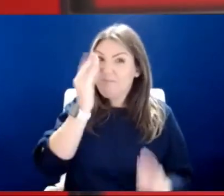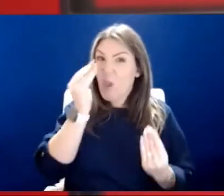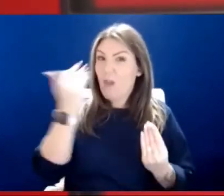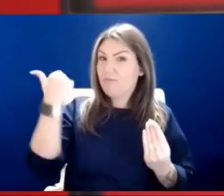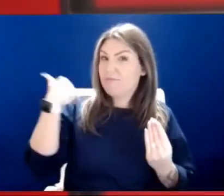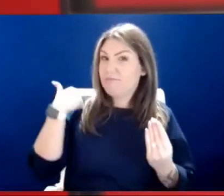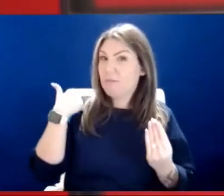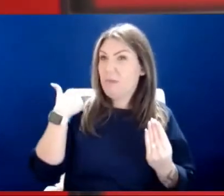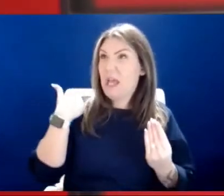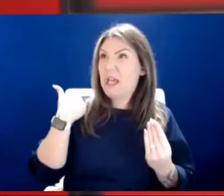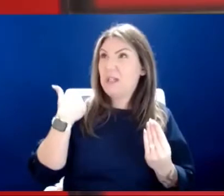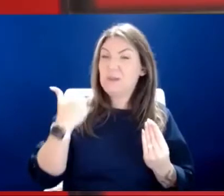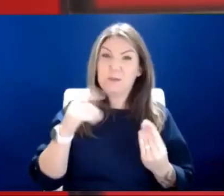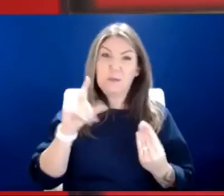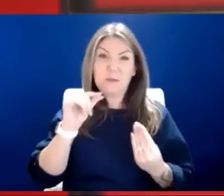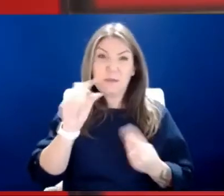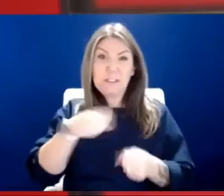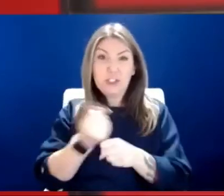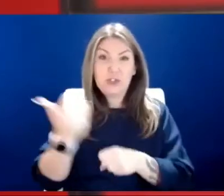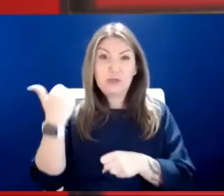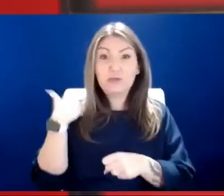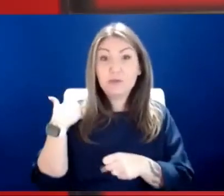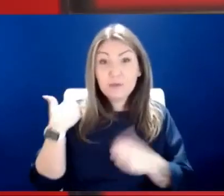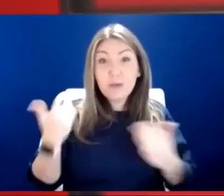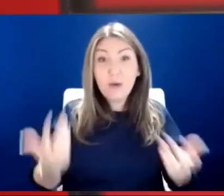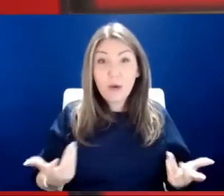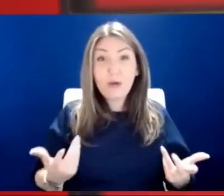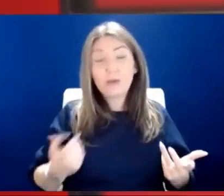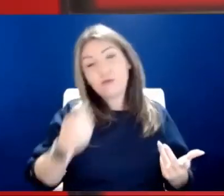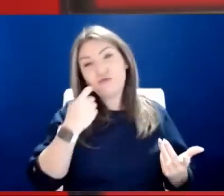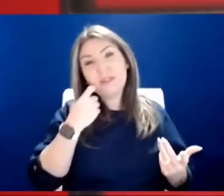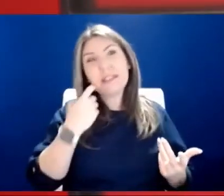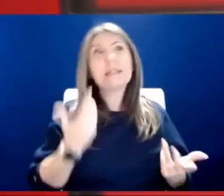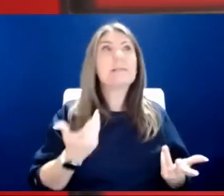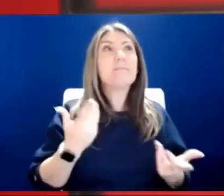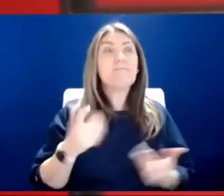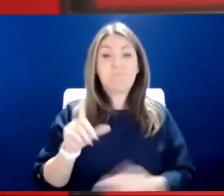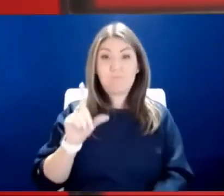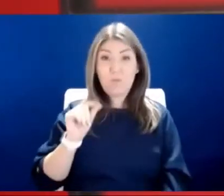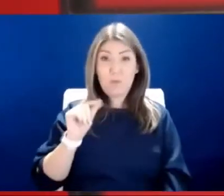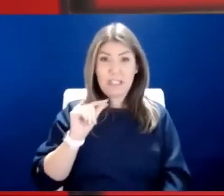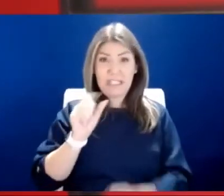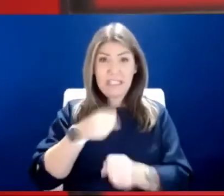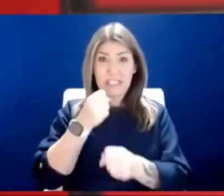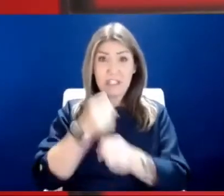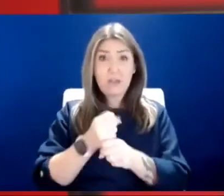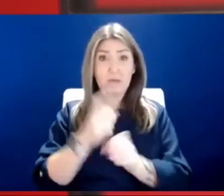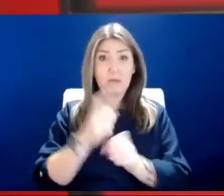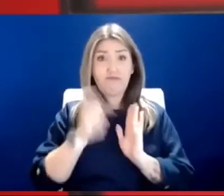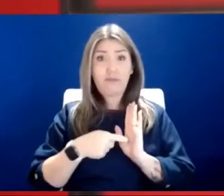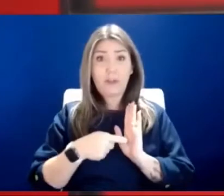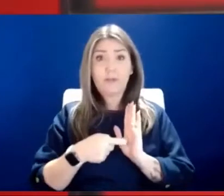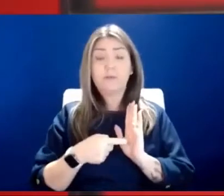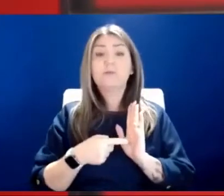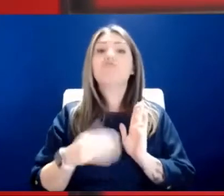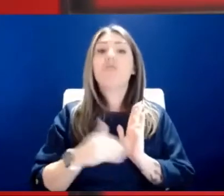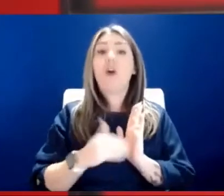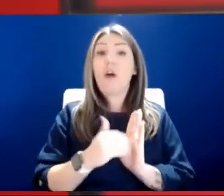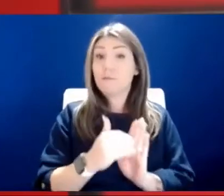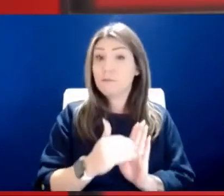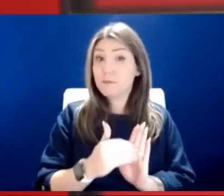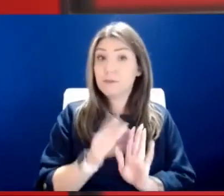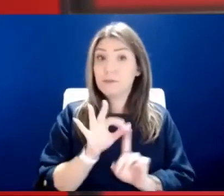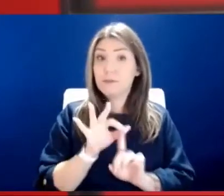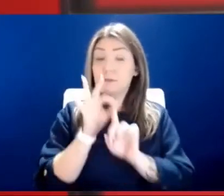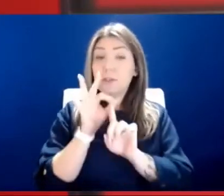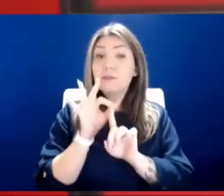ago, and over the last 20 years we are recognizing it very often, especially